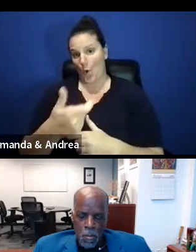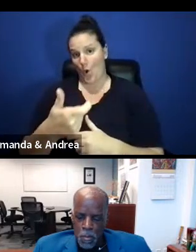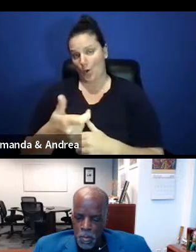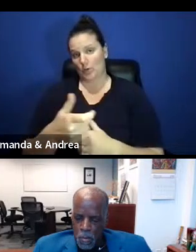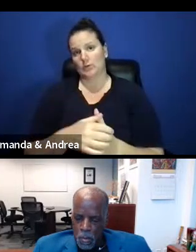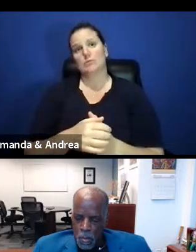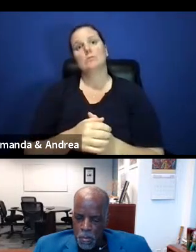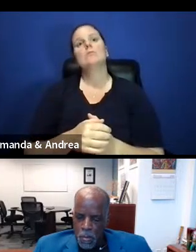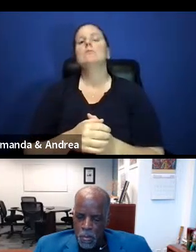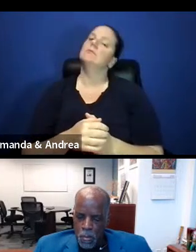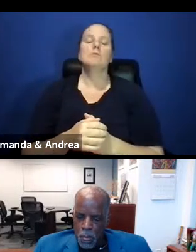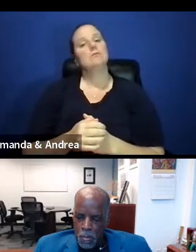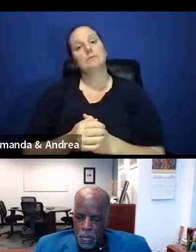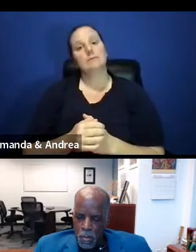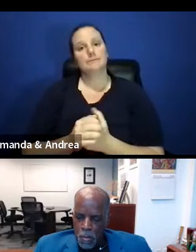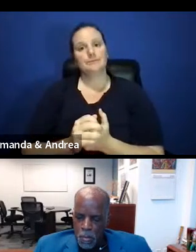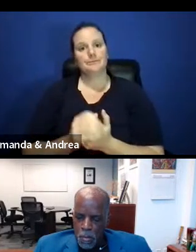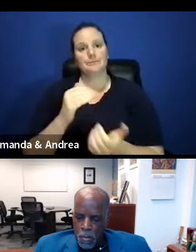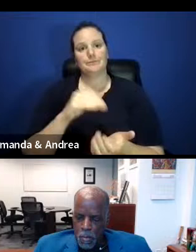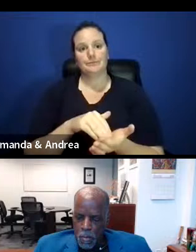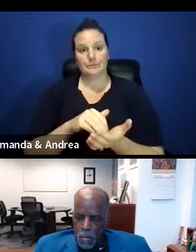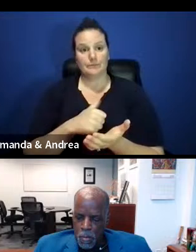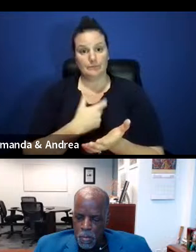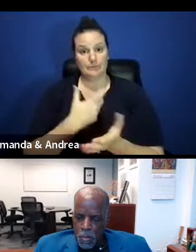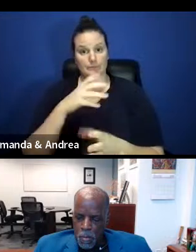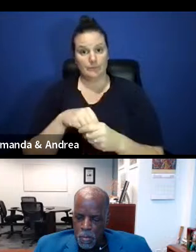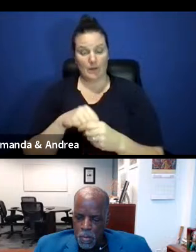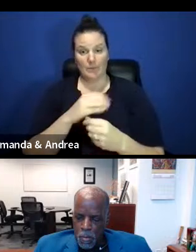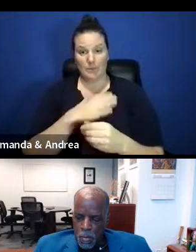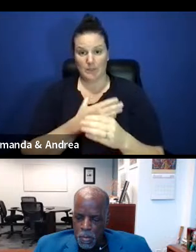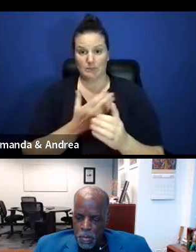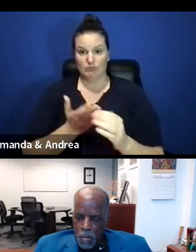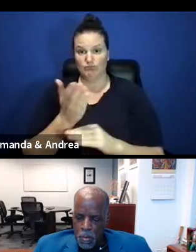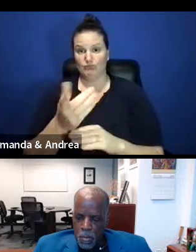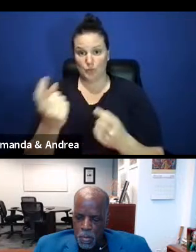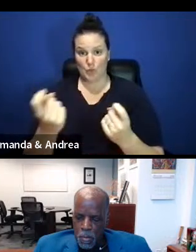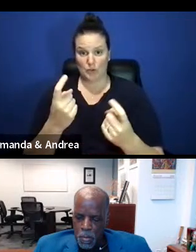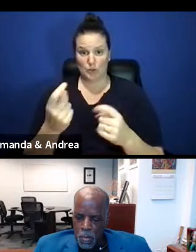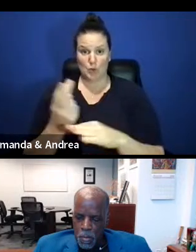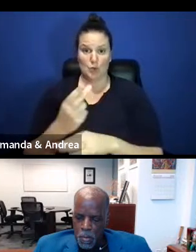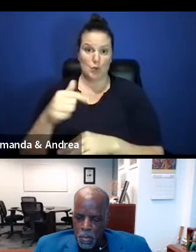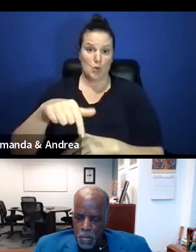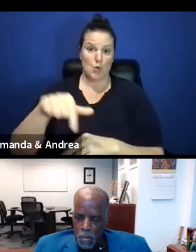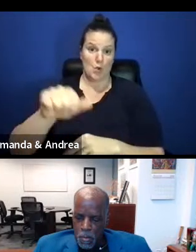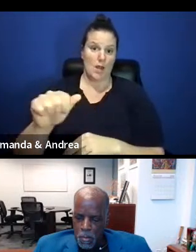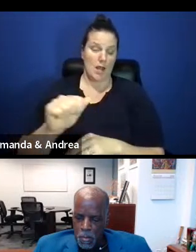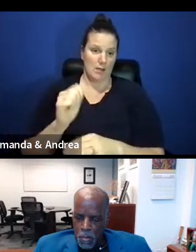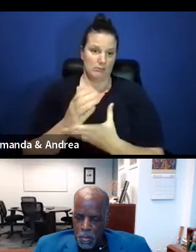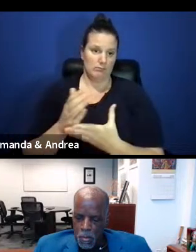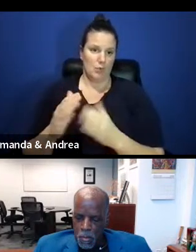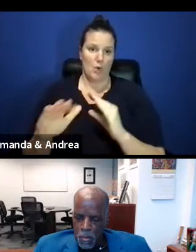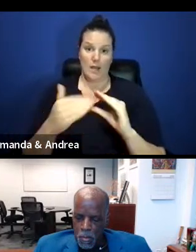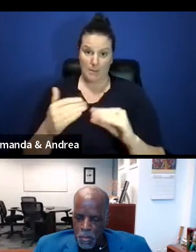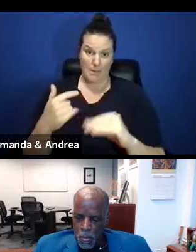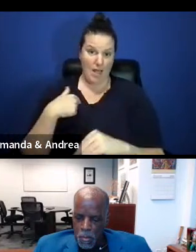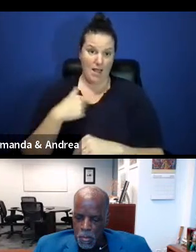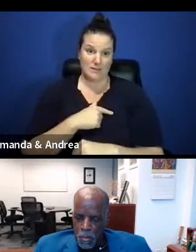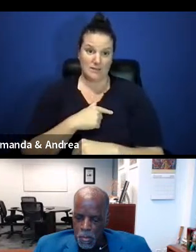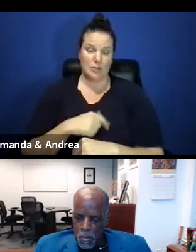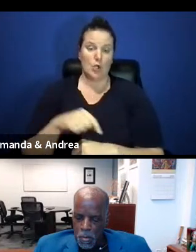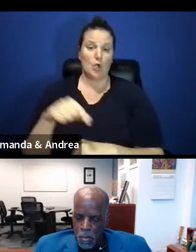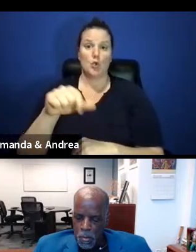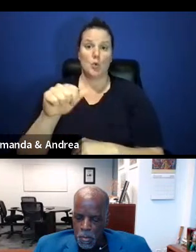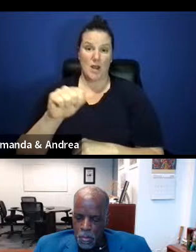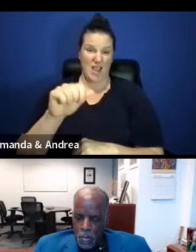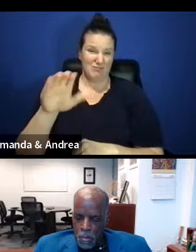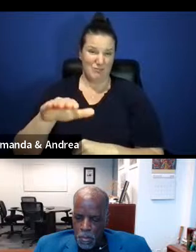And so once again, I really invite everyone to please submit your questions using the Q&A feature or to email us. Again, the Q&A button's